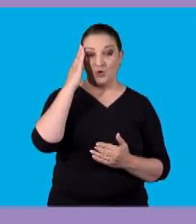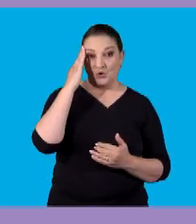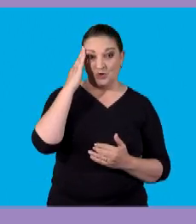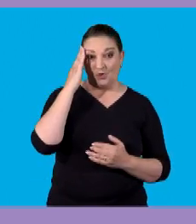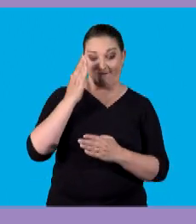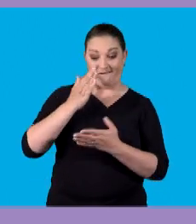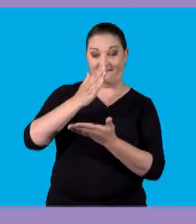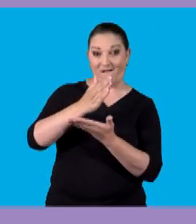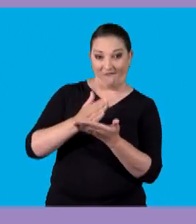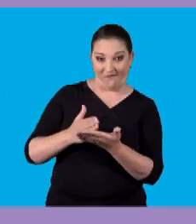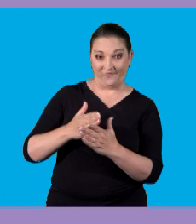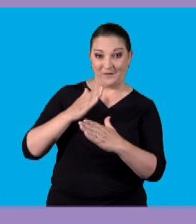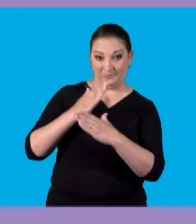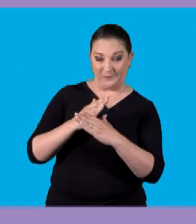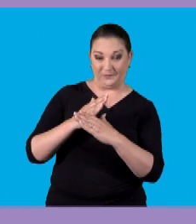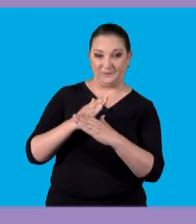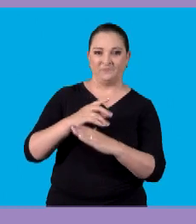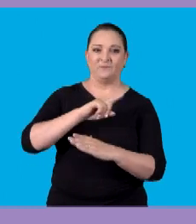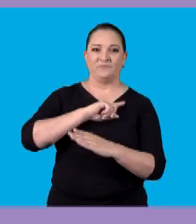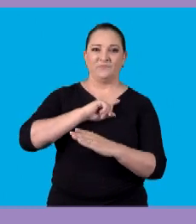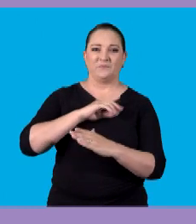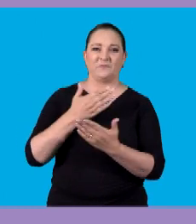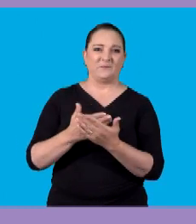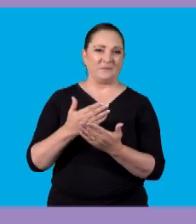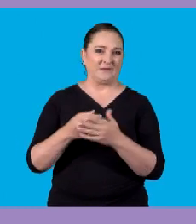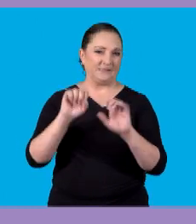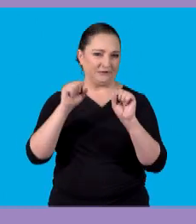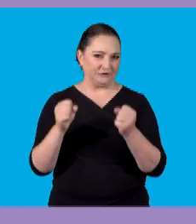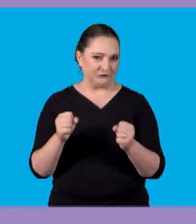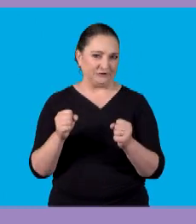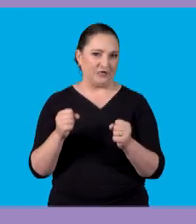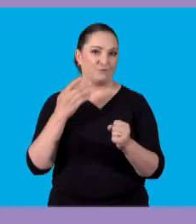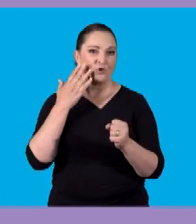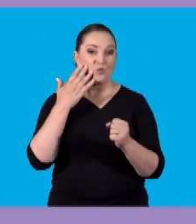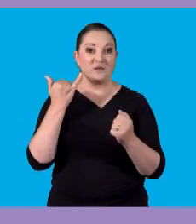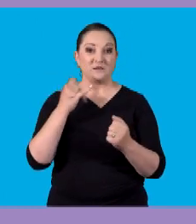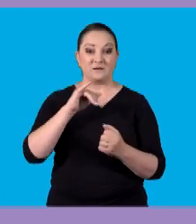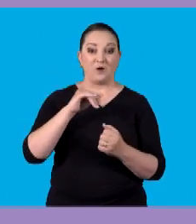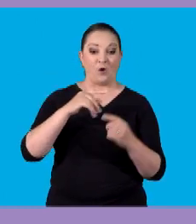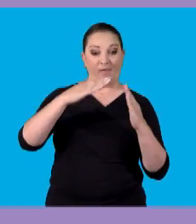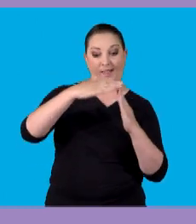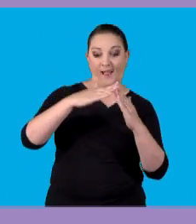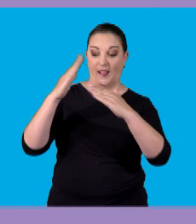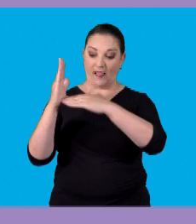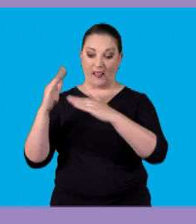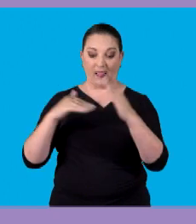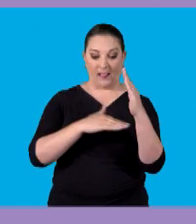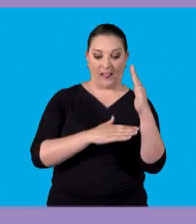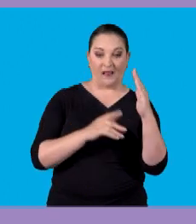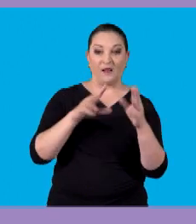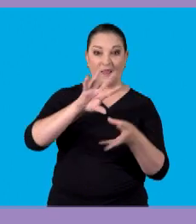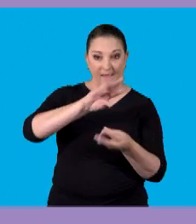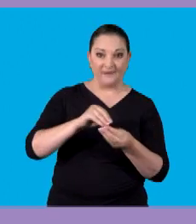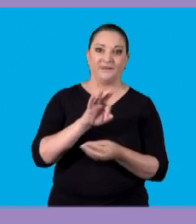those angles there, when we add the interior angles of this quadrilateral, they add up to 360 degrees.